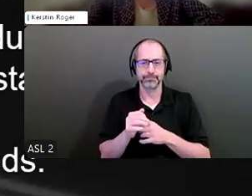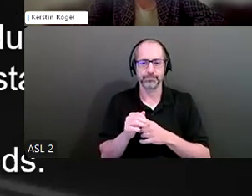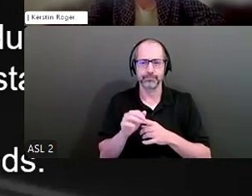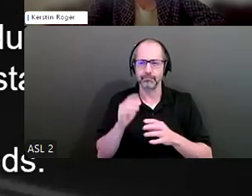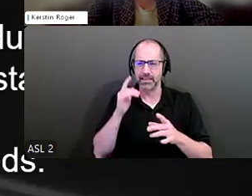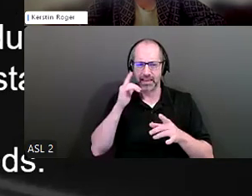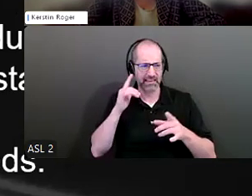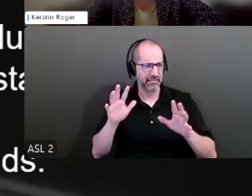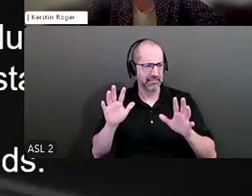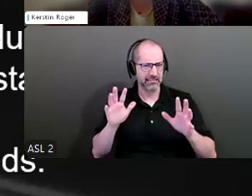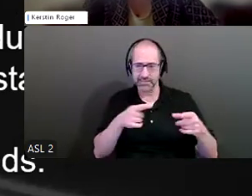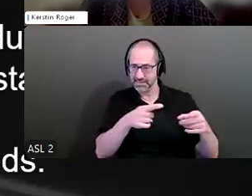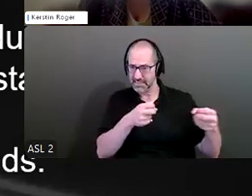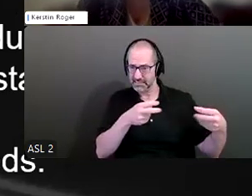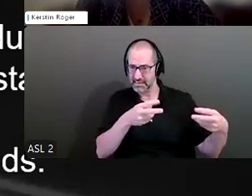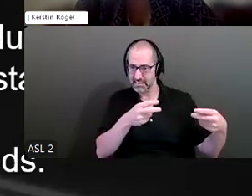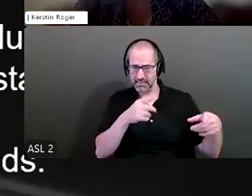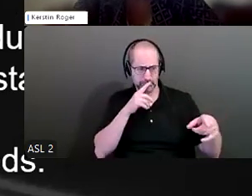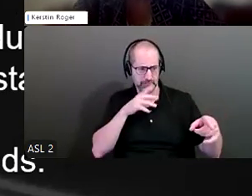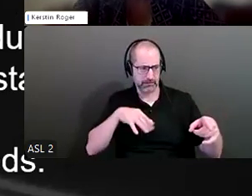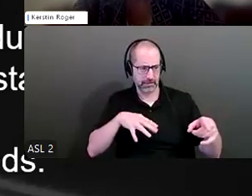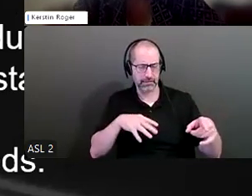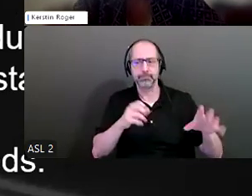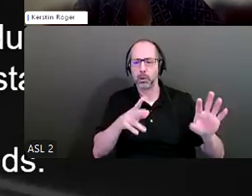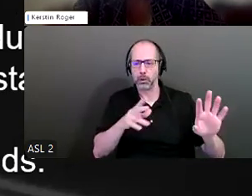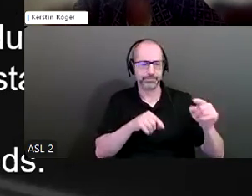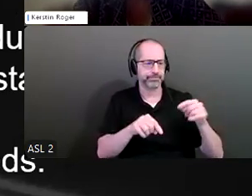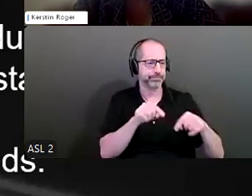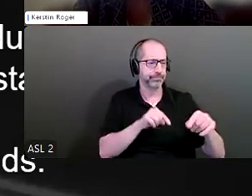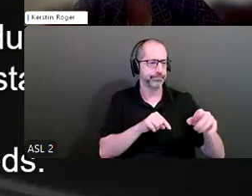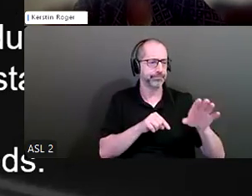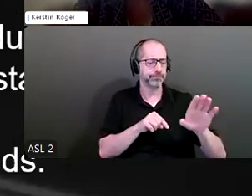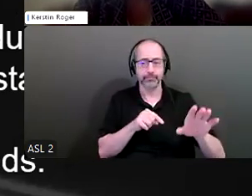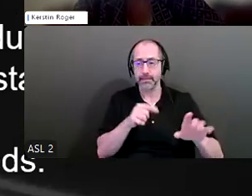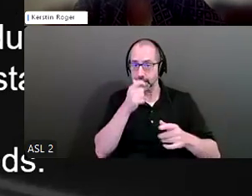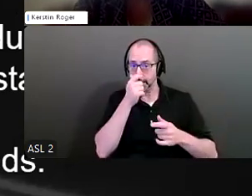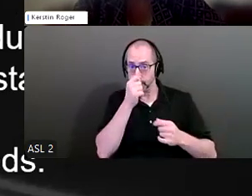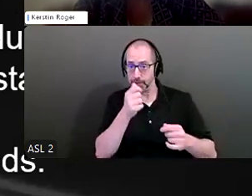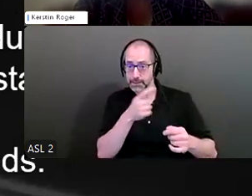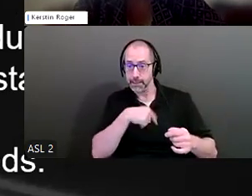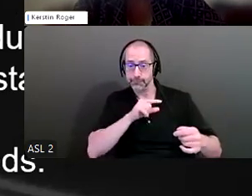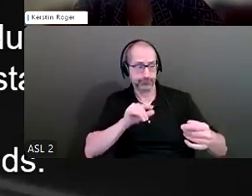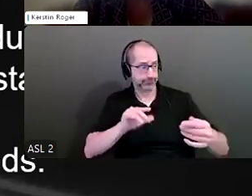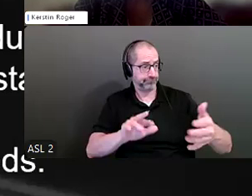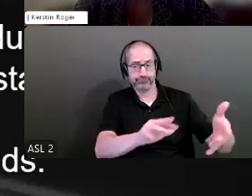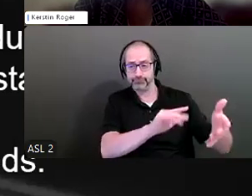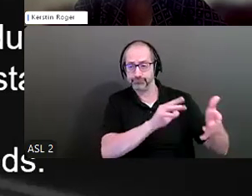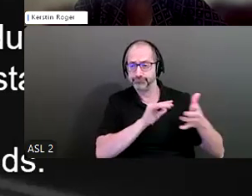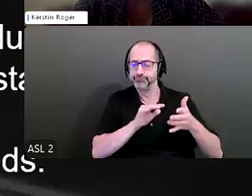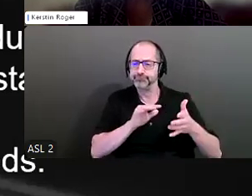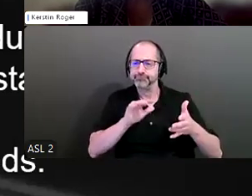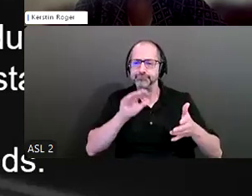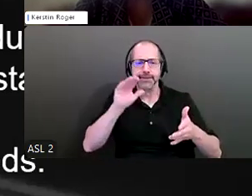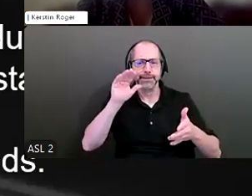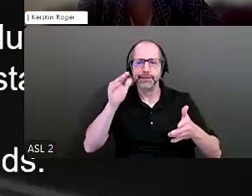we done this slide? No. So one of the interesting things that we found is there's not always agreement between